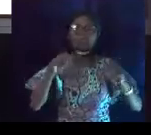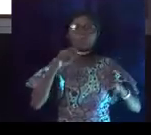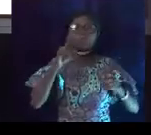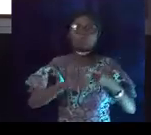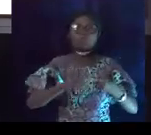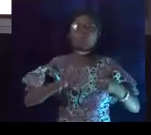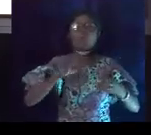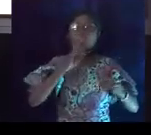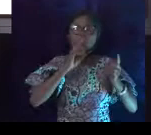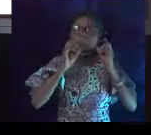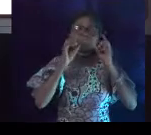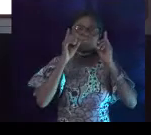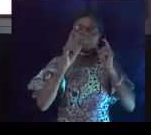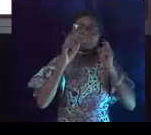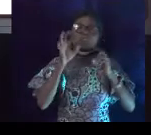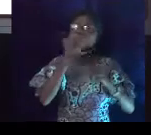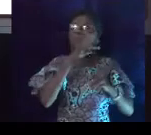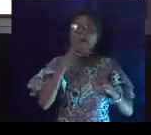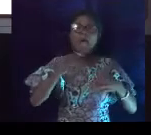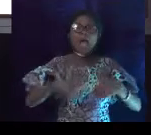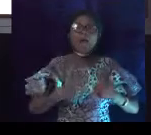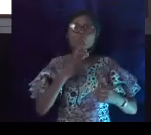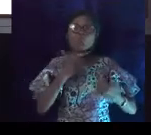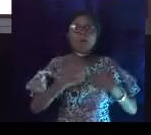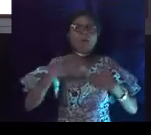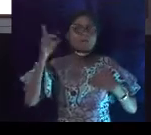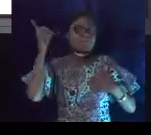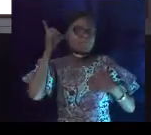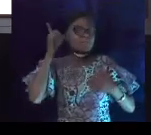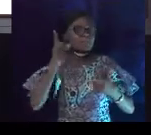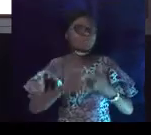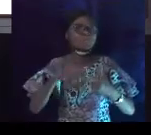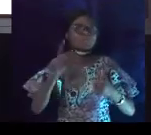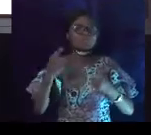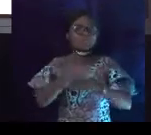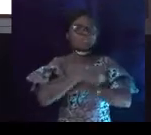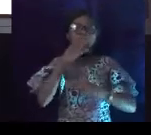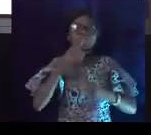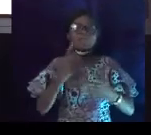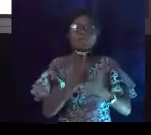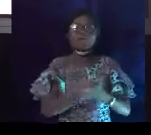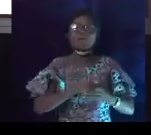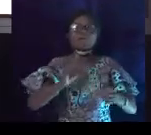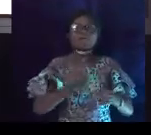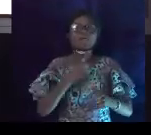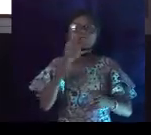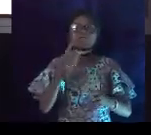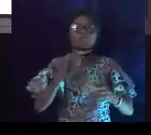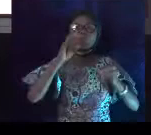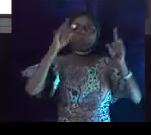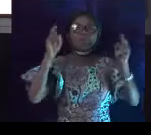have questions to test you on how you have listened to today's lesson.